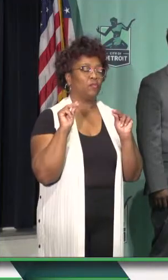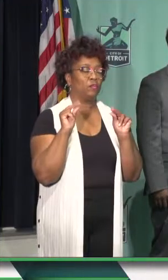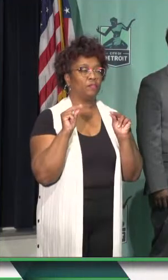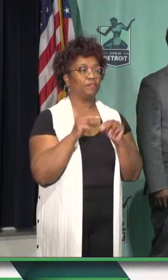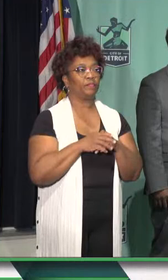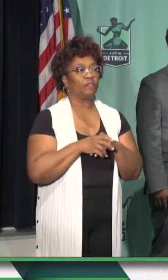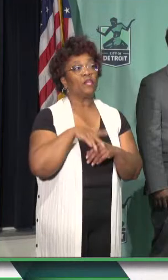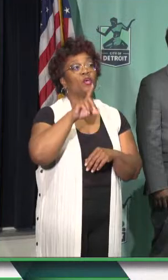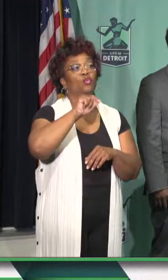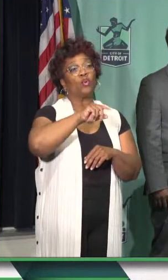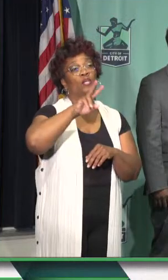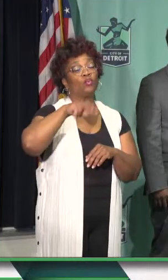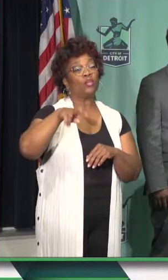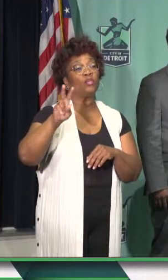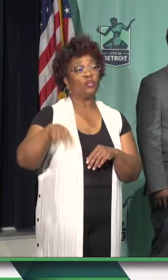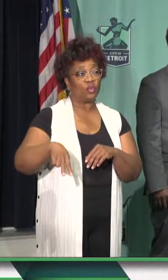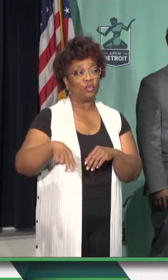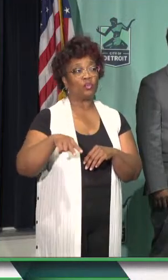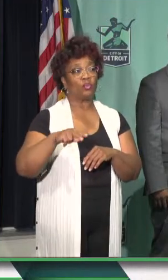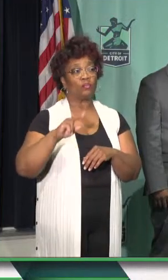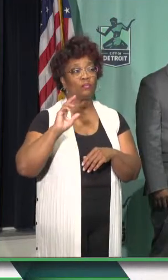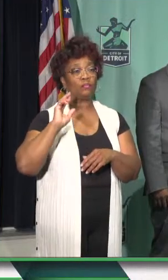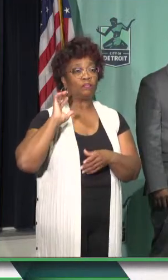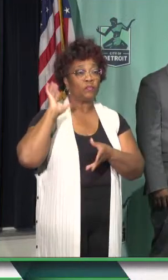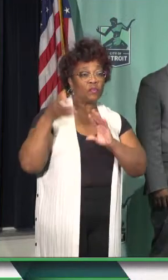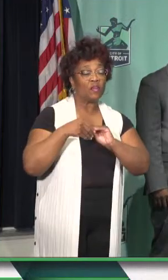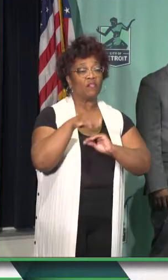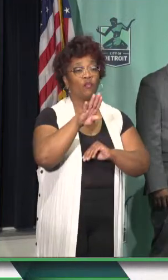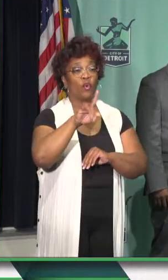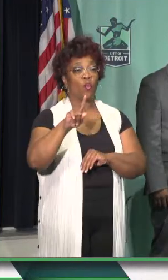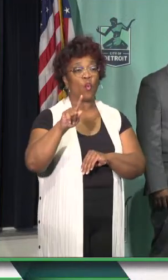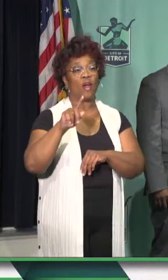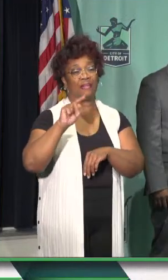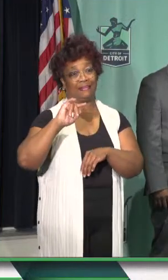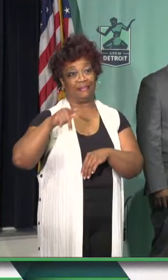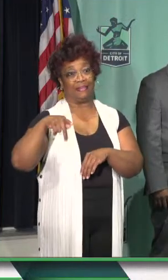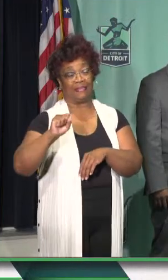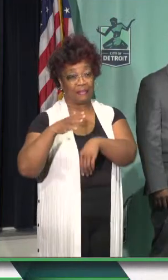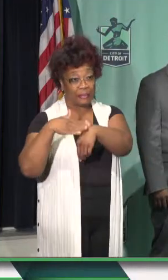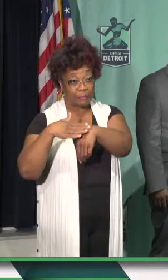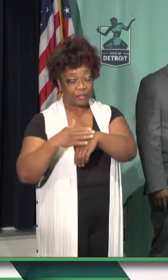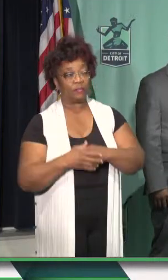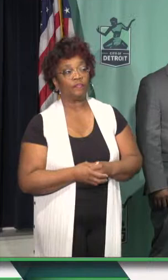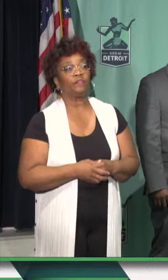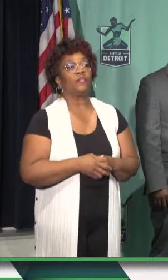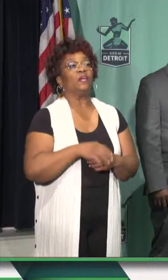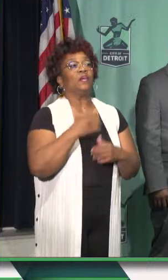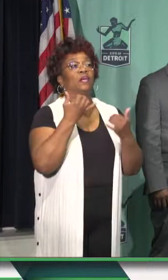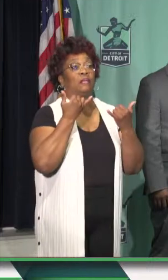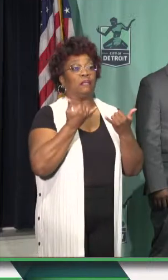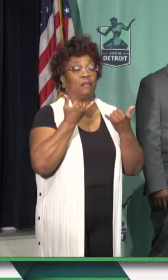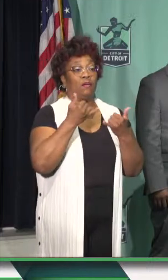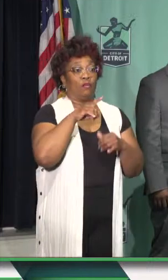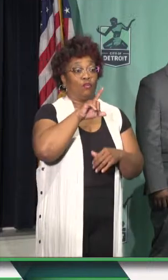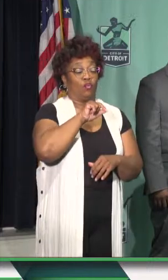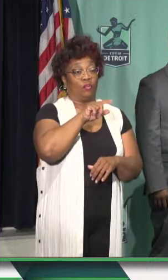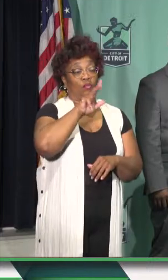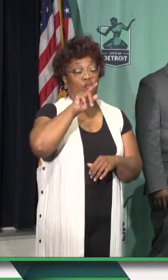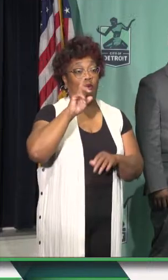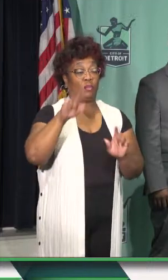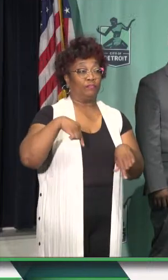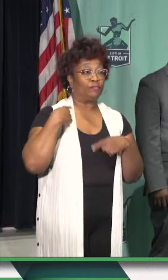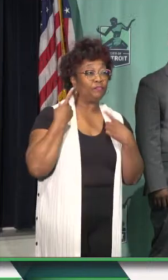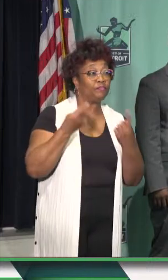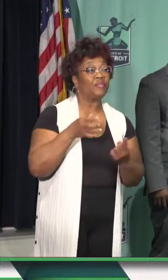41 tips that were collected, and so far this year in 2023, 72 tips have been collected, so the community is